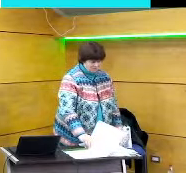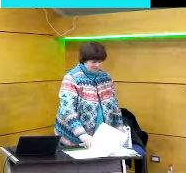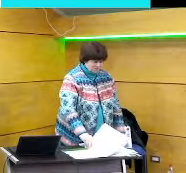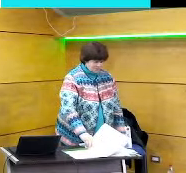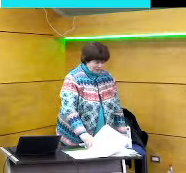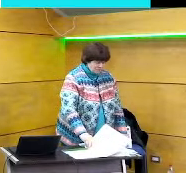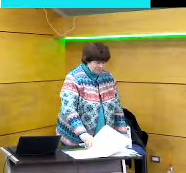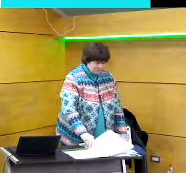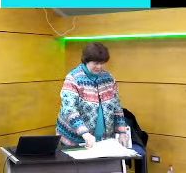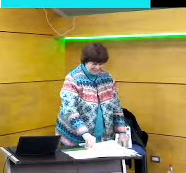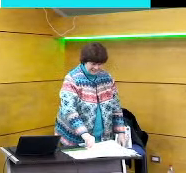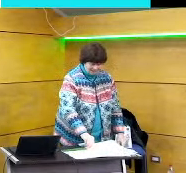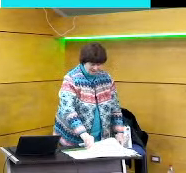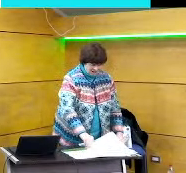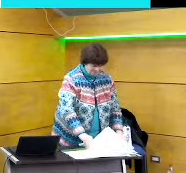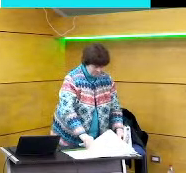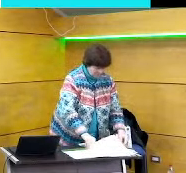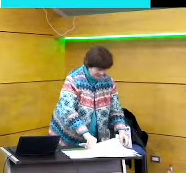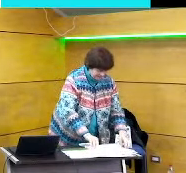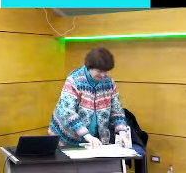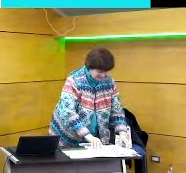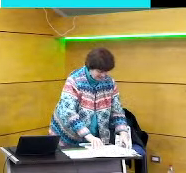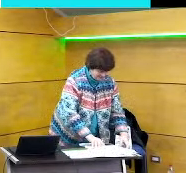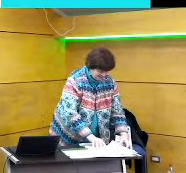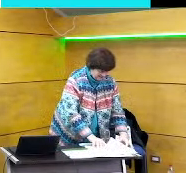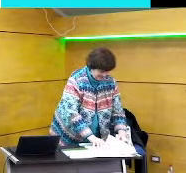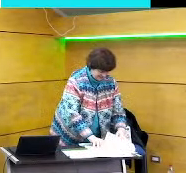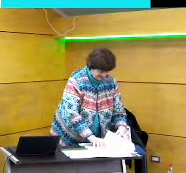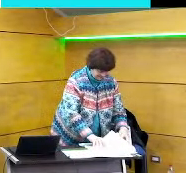Find out where we're supposed to take our coffee break.